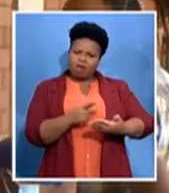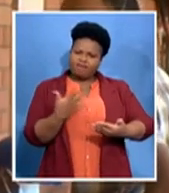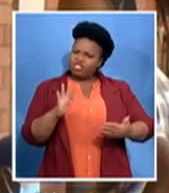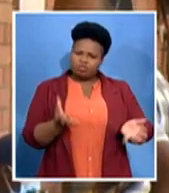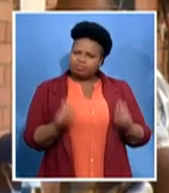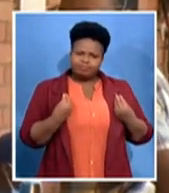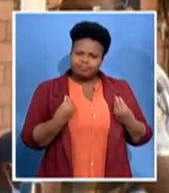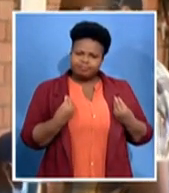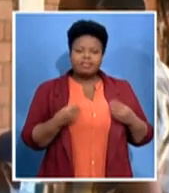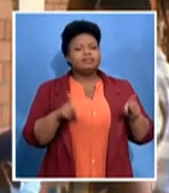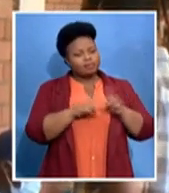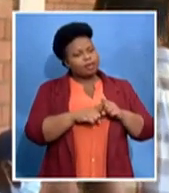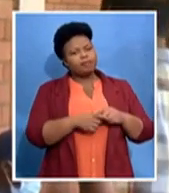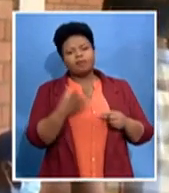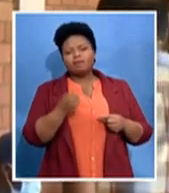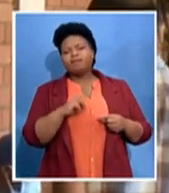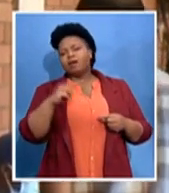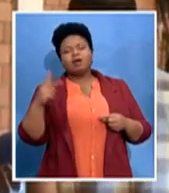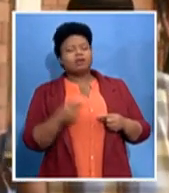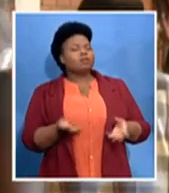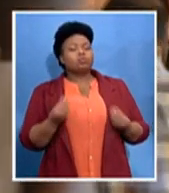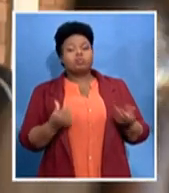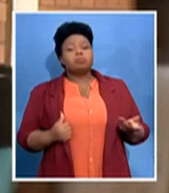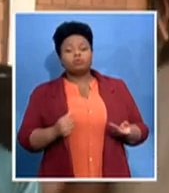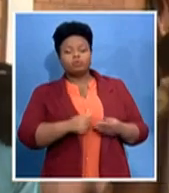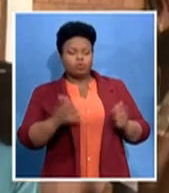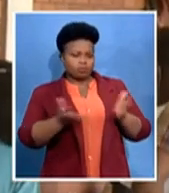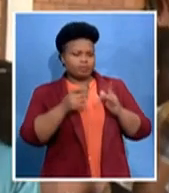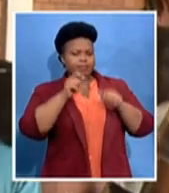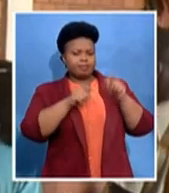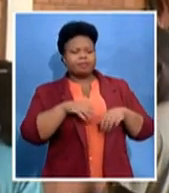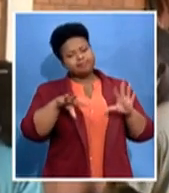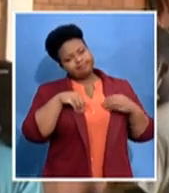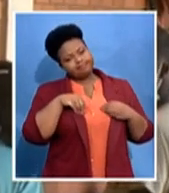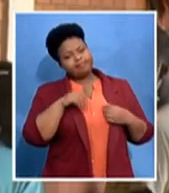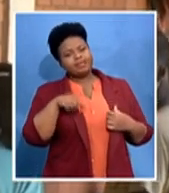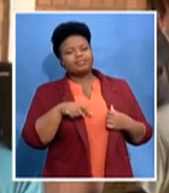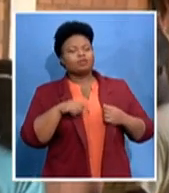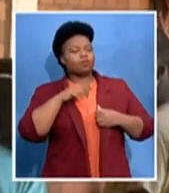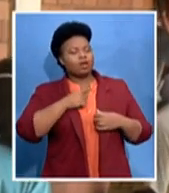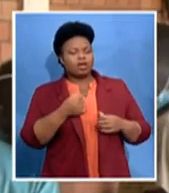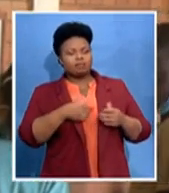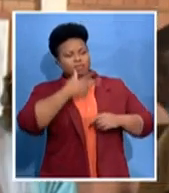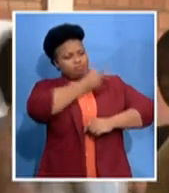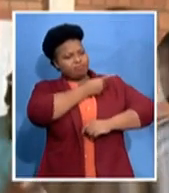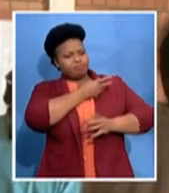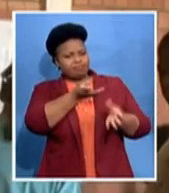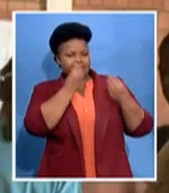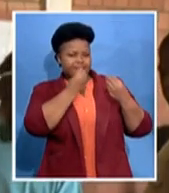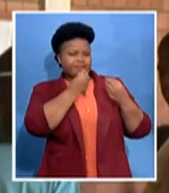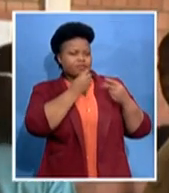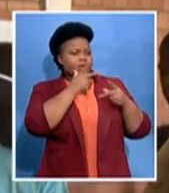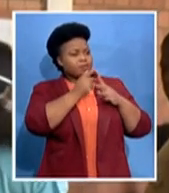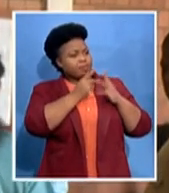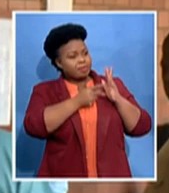giving. So we are encouraging people to accept this vaccine and be vaccinated. At least we will know that we are going to be safe. But what is